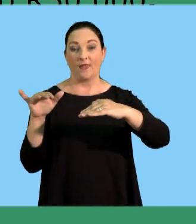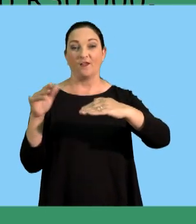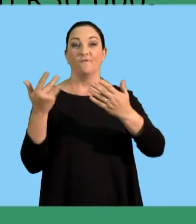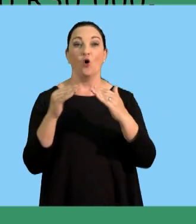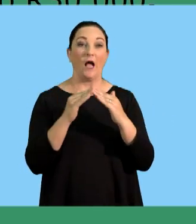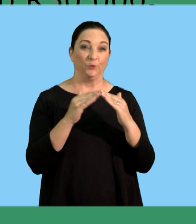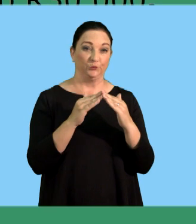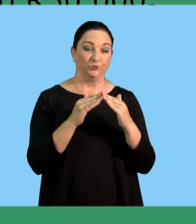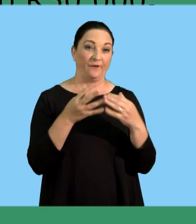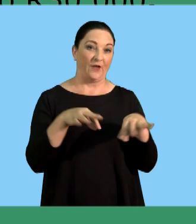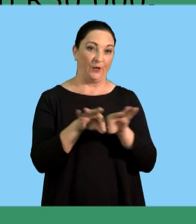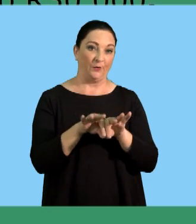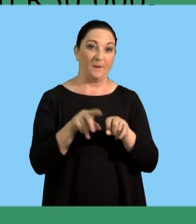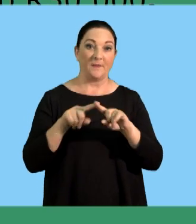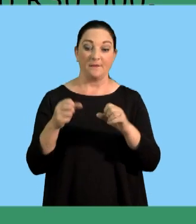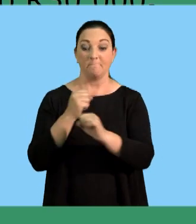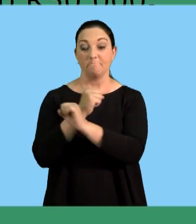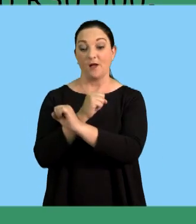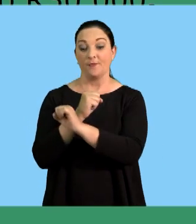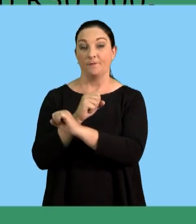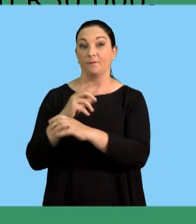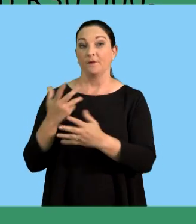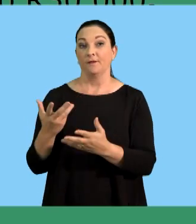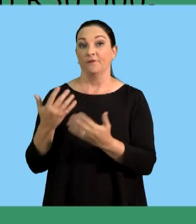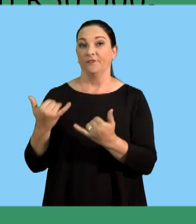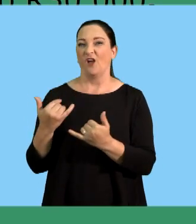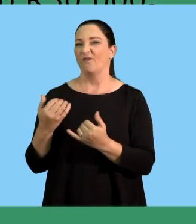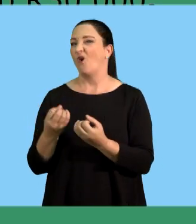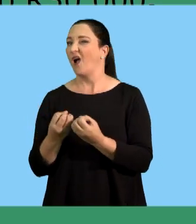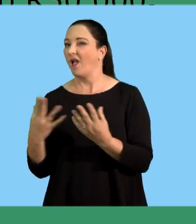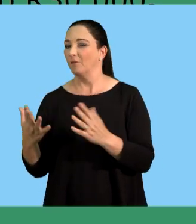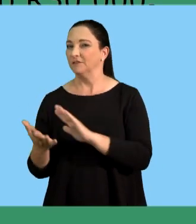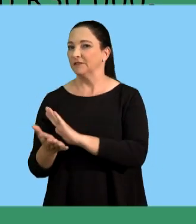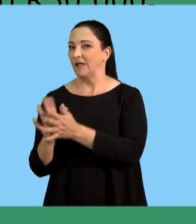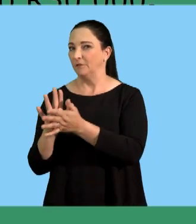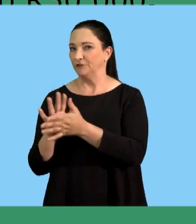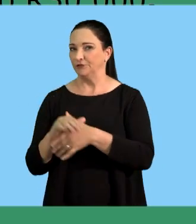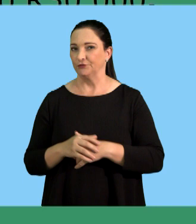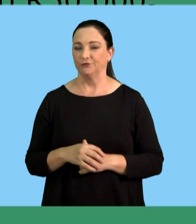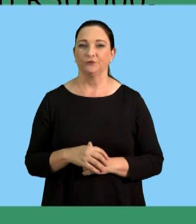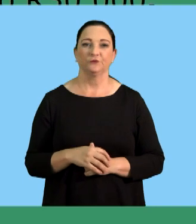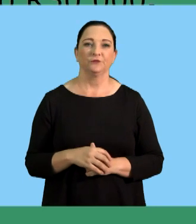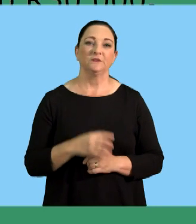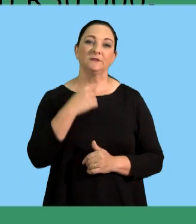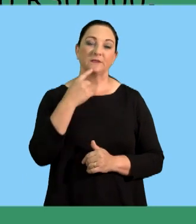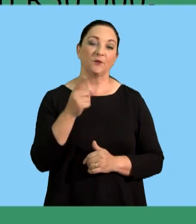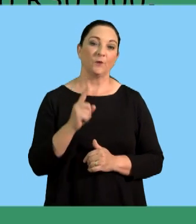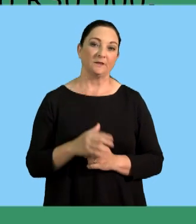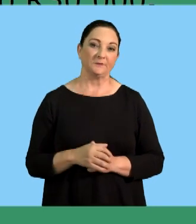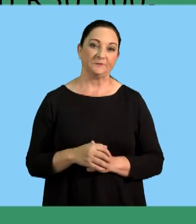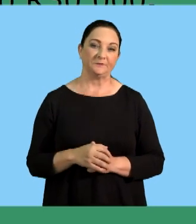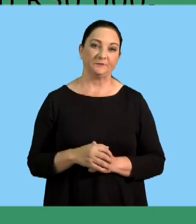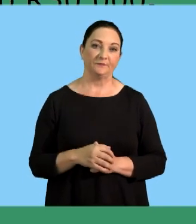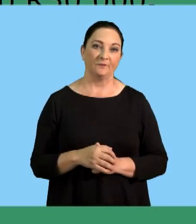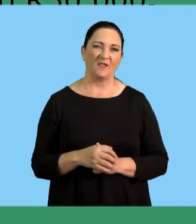million. Then you say multiply by the amount of damages. When we are talking about the amount of damages, we're going to